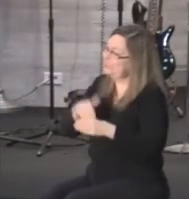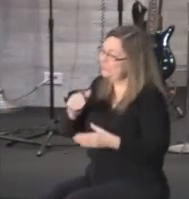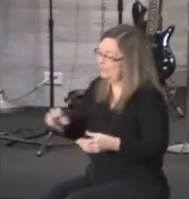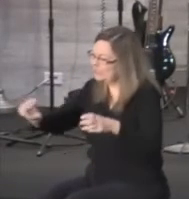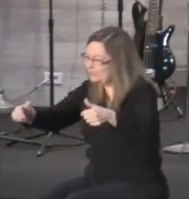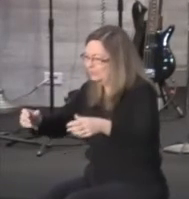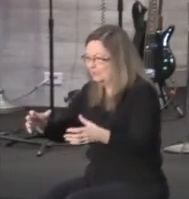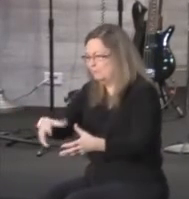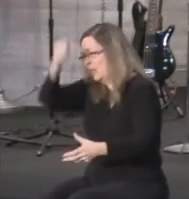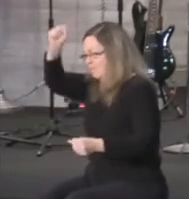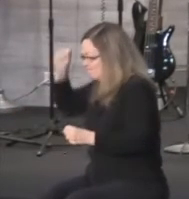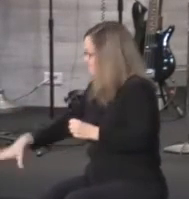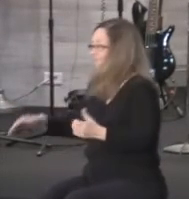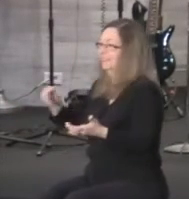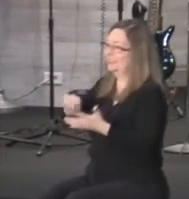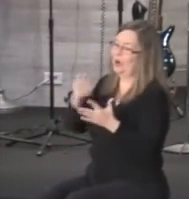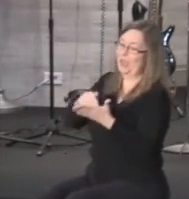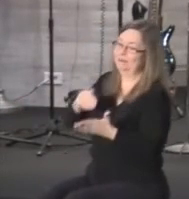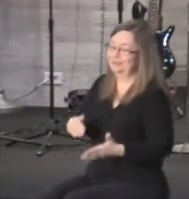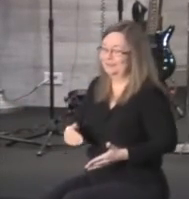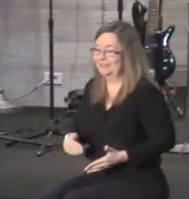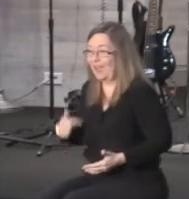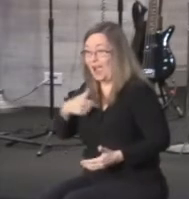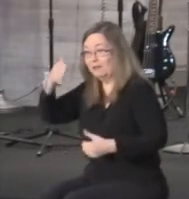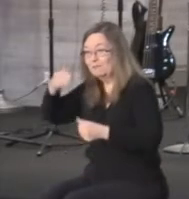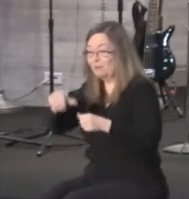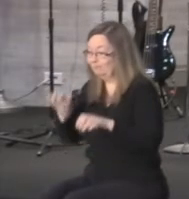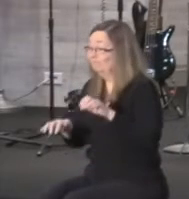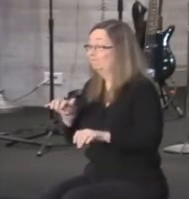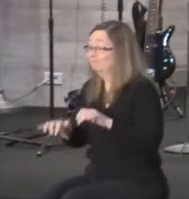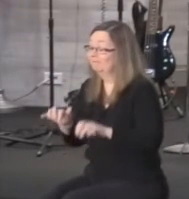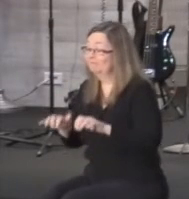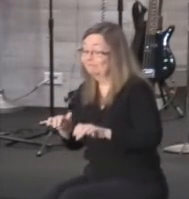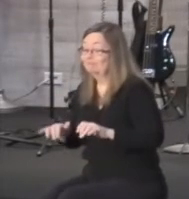out, crumble up, throw it, and you start over. And I remember typing papers up.